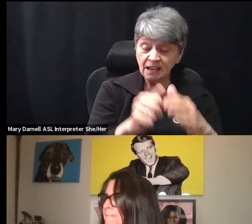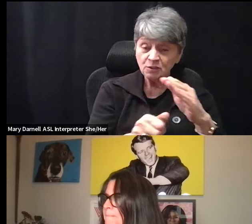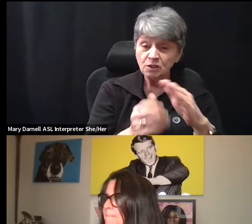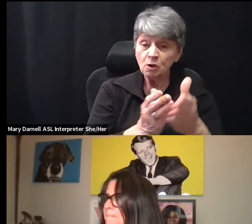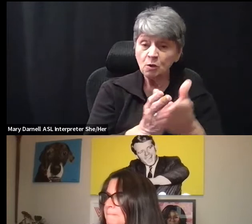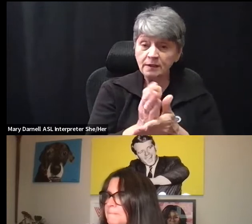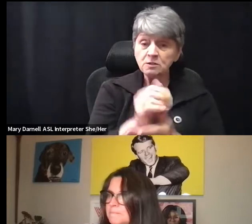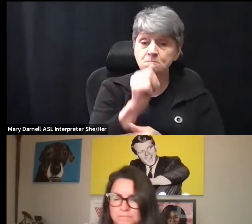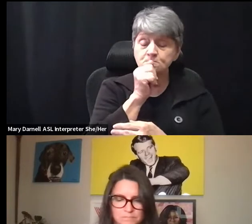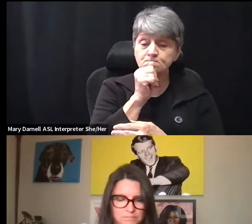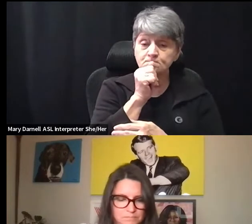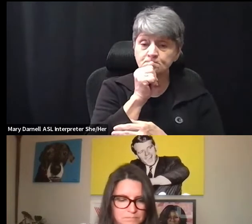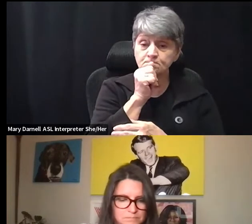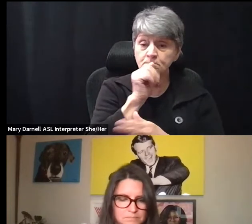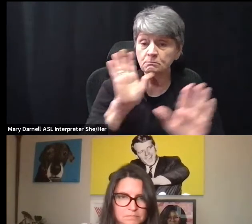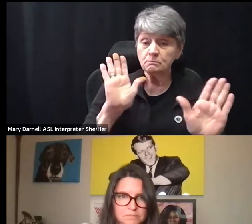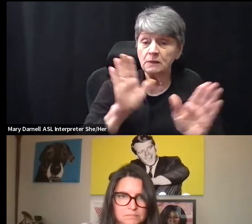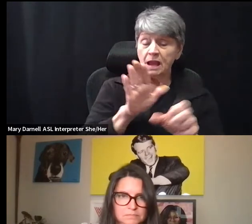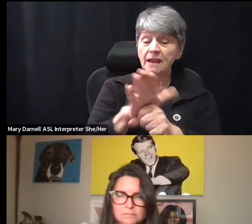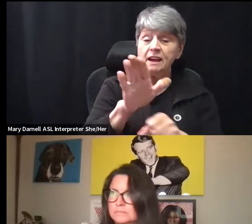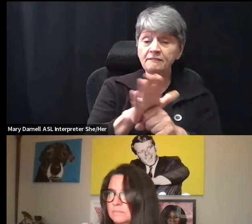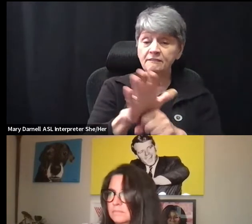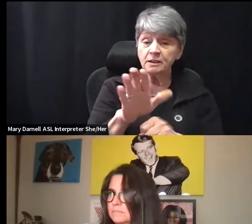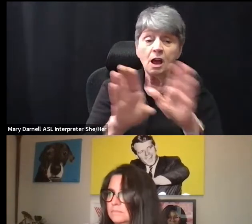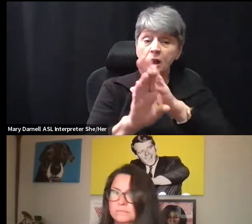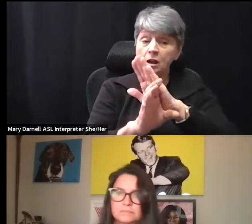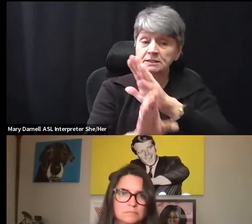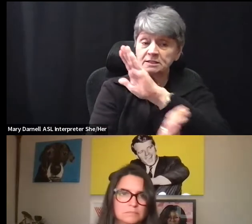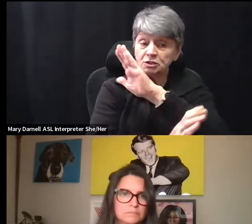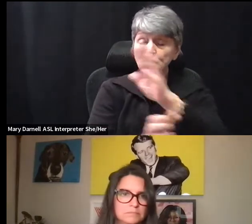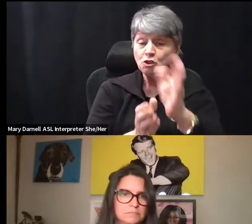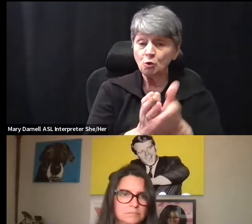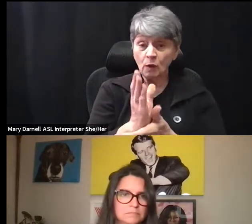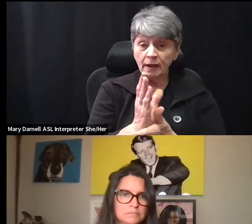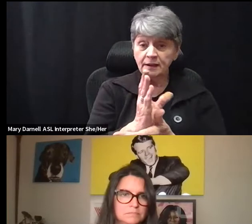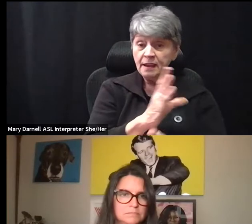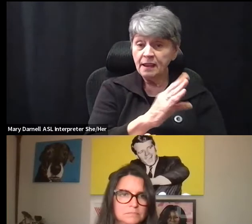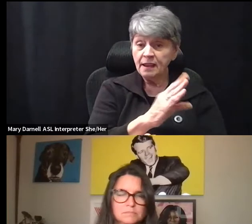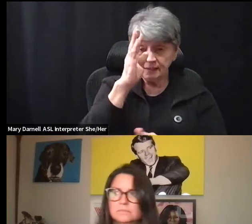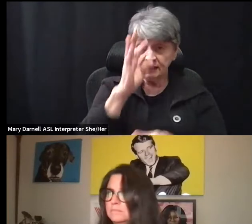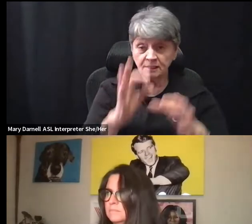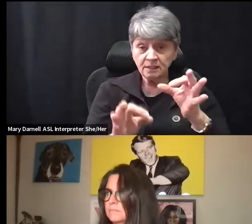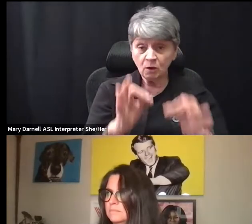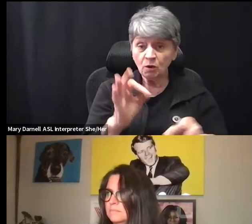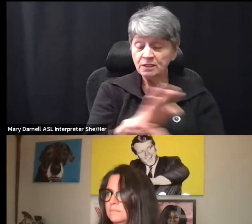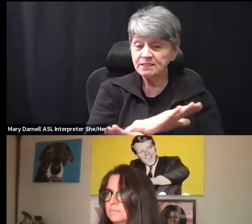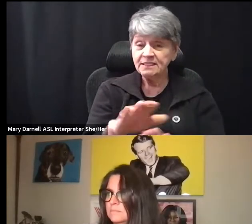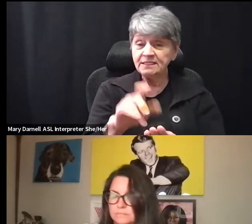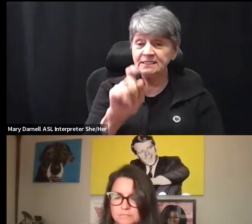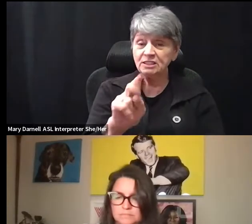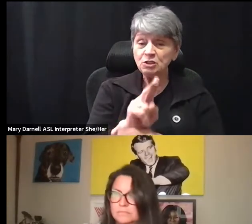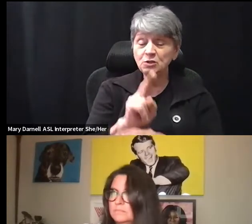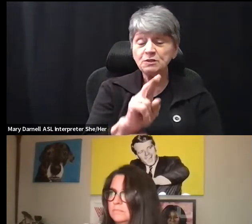that was enough. There was a constitutional right, and the court didn't need to reach what other parts of the Constitution